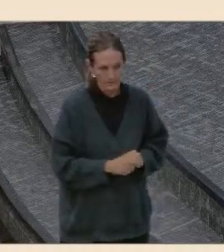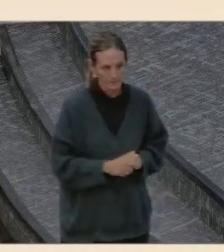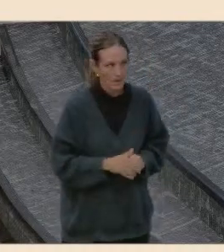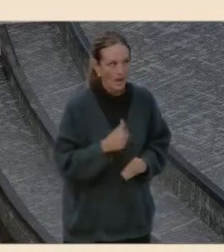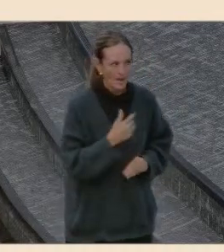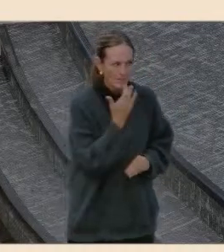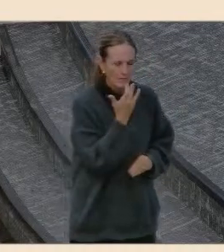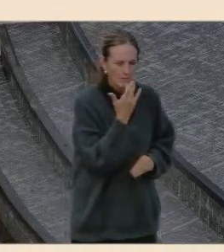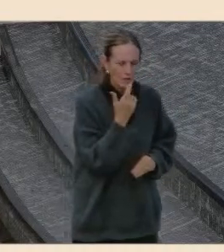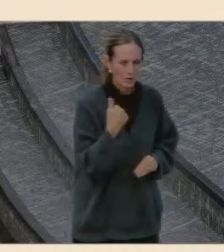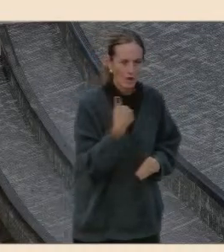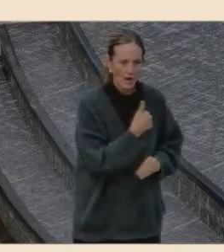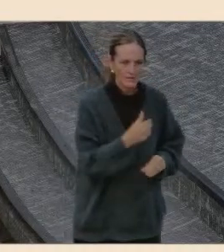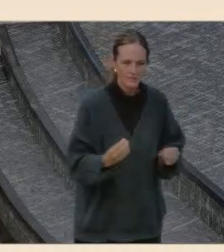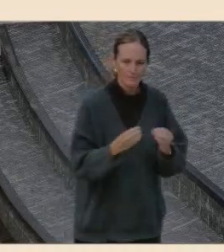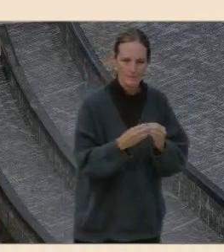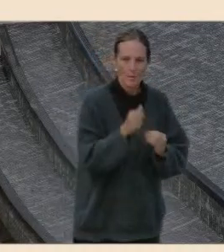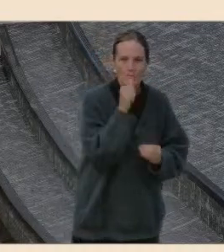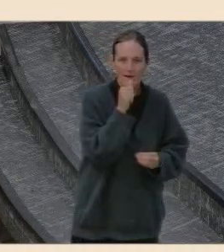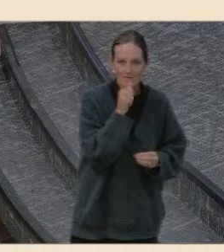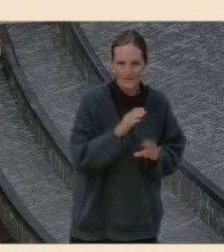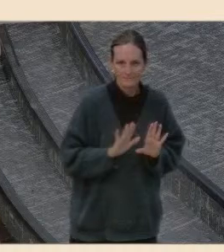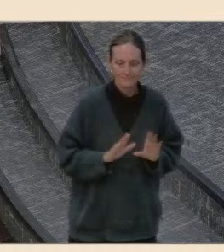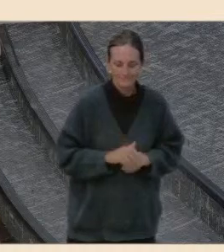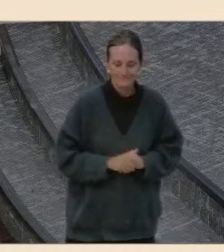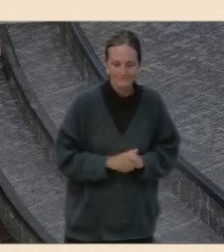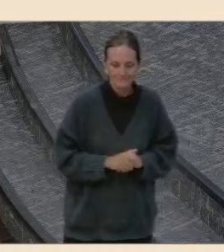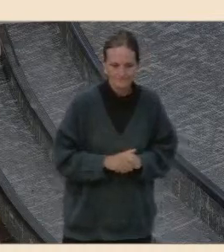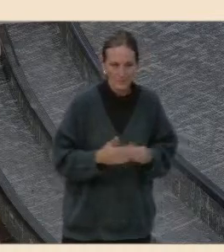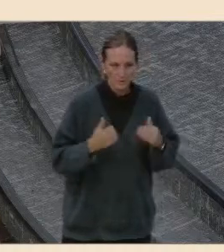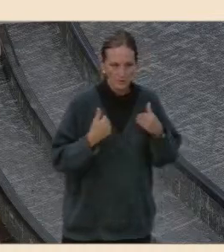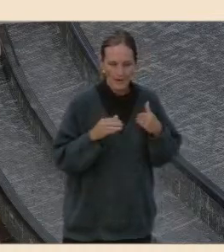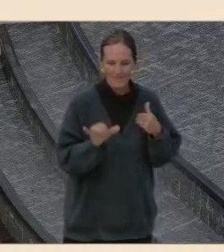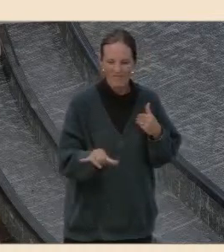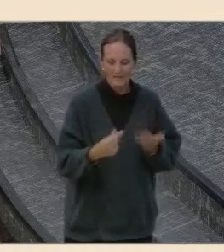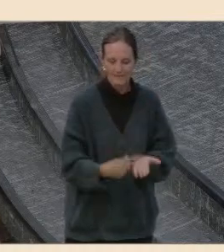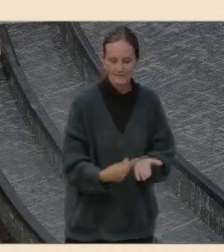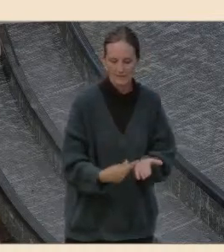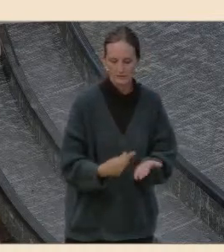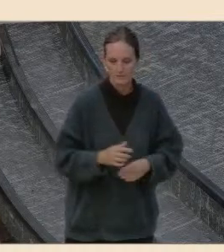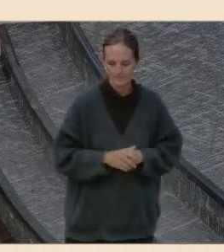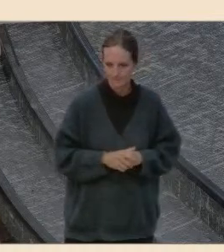in a more private setting to have this discussion.